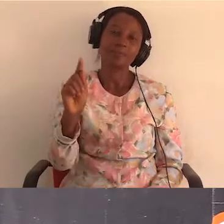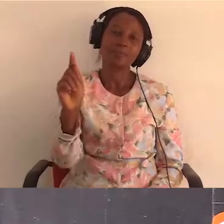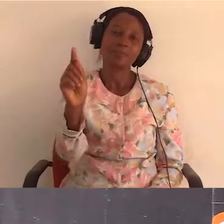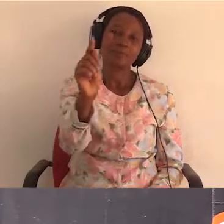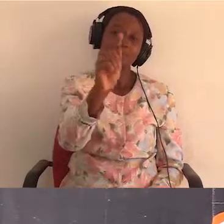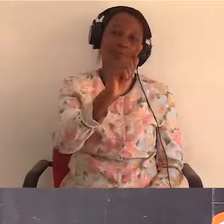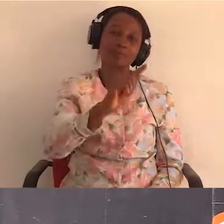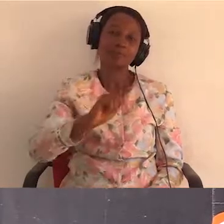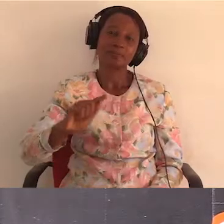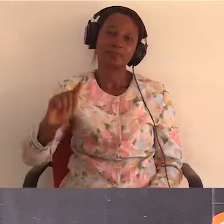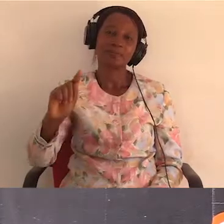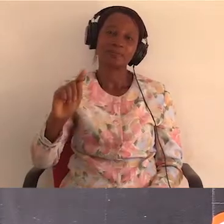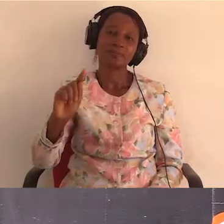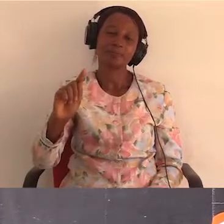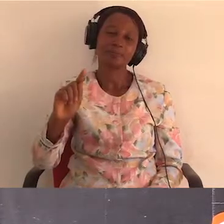that again?